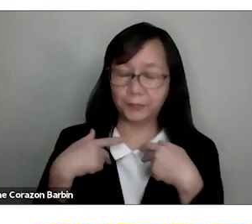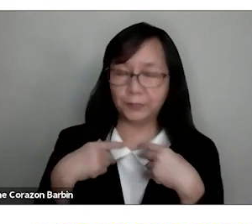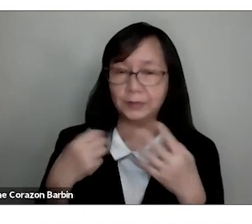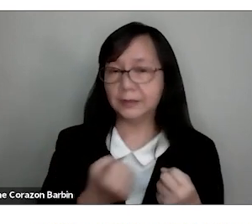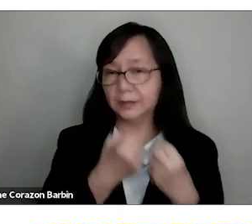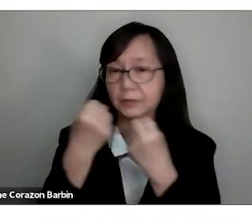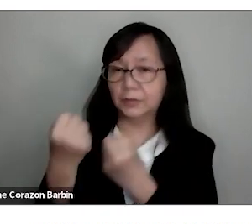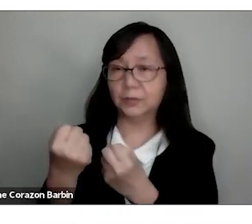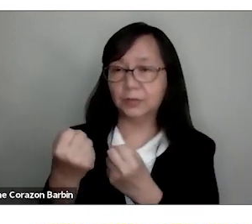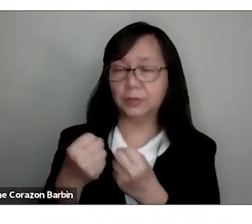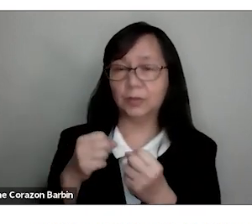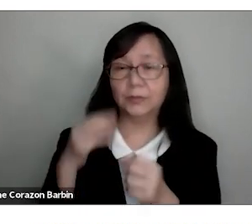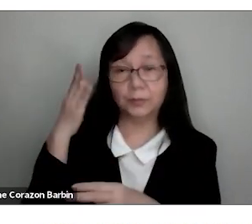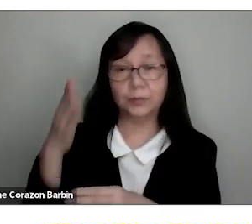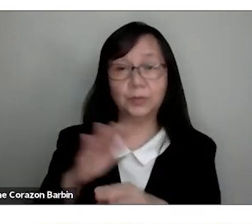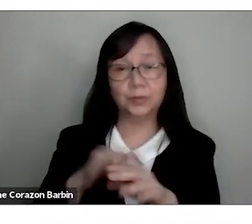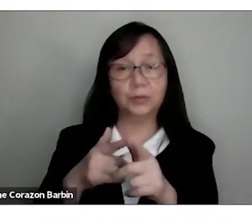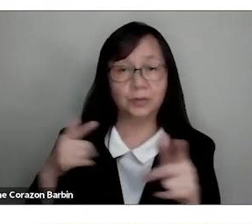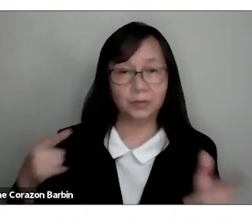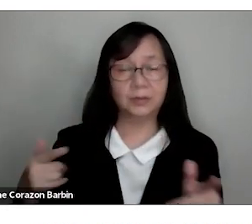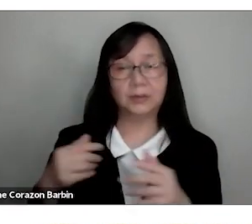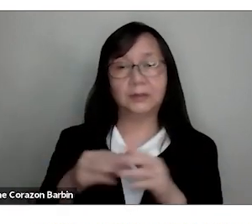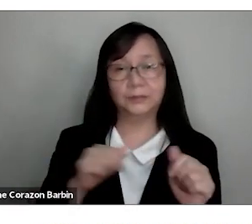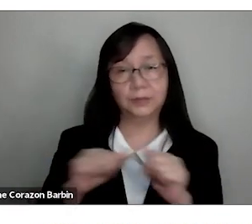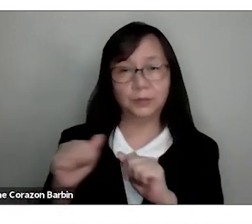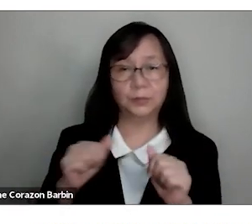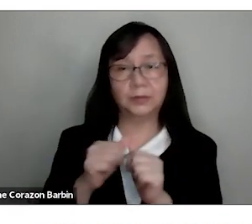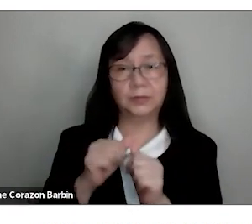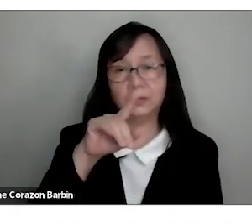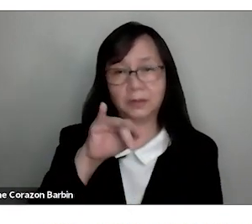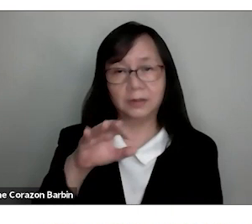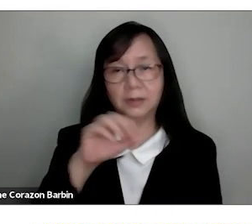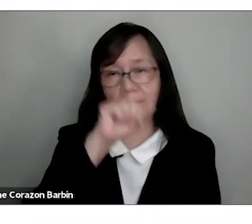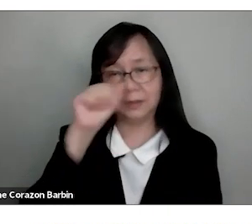future online activities of CRC Asia with them. In